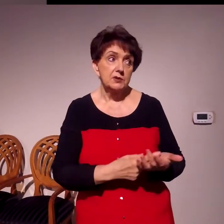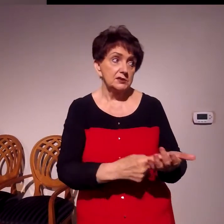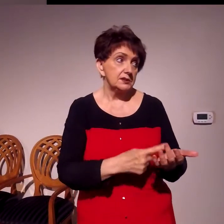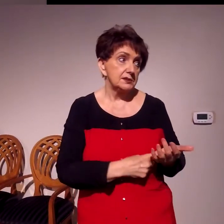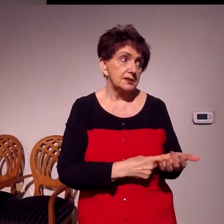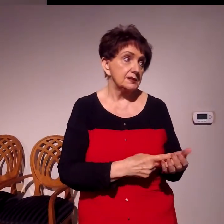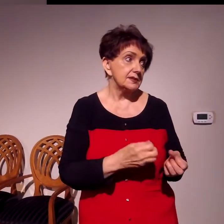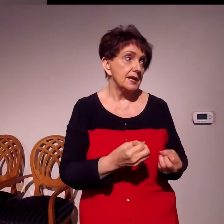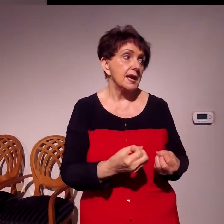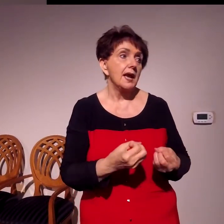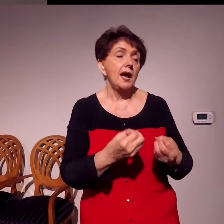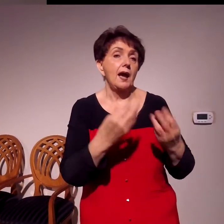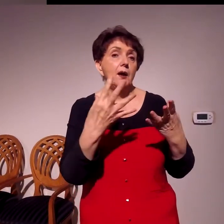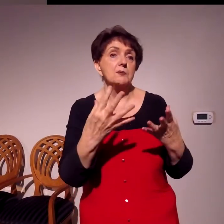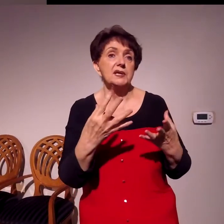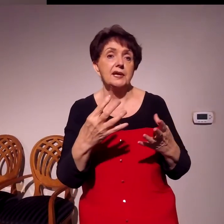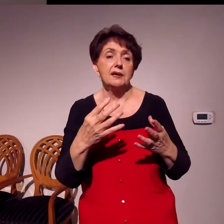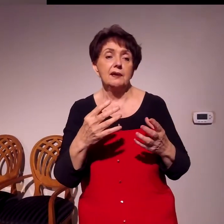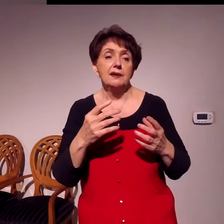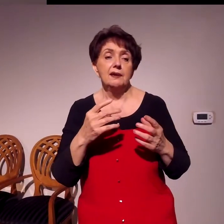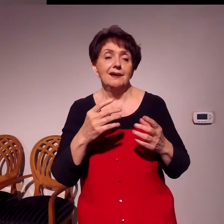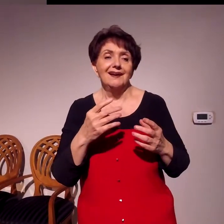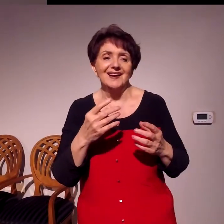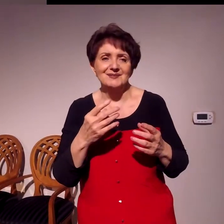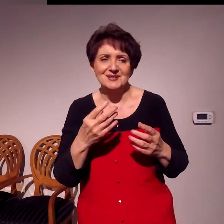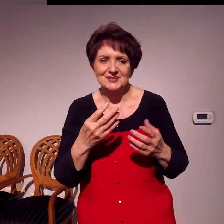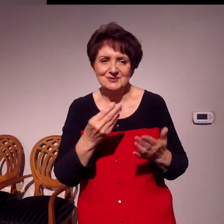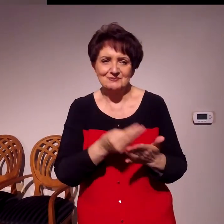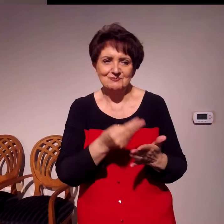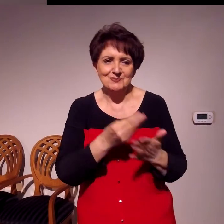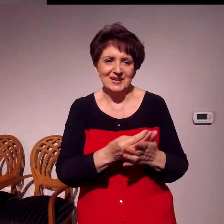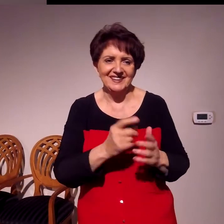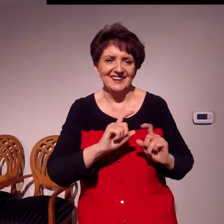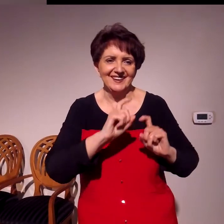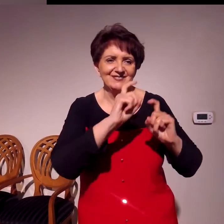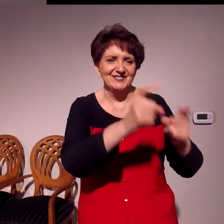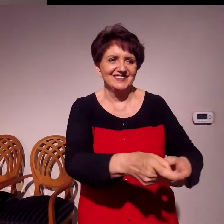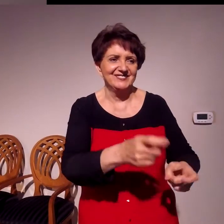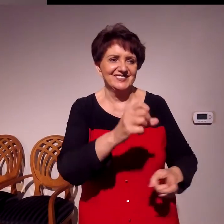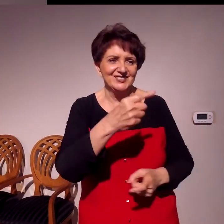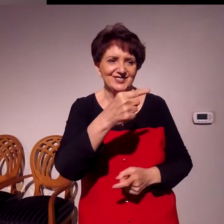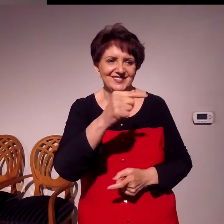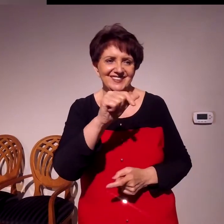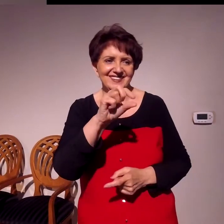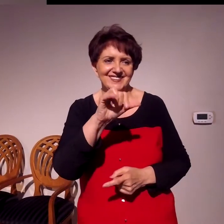how much money I have gifted to the gym population, right?